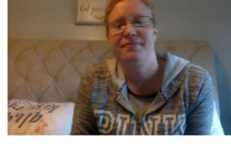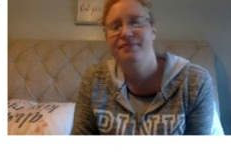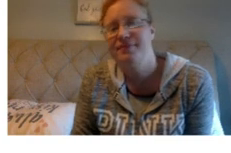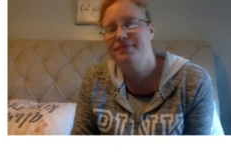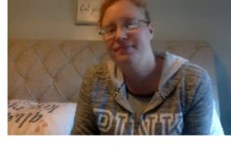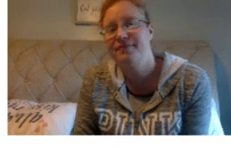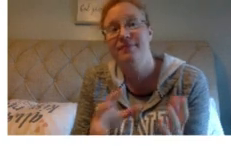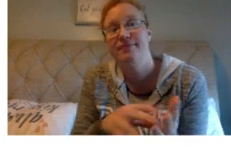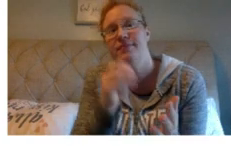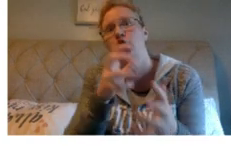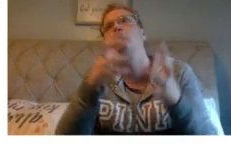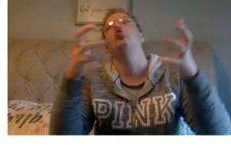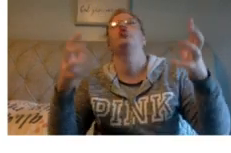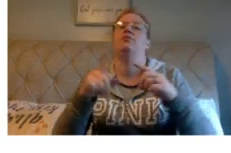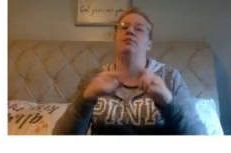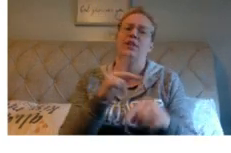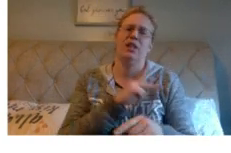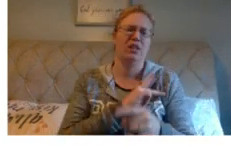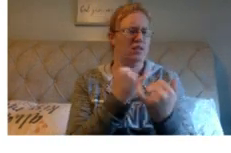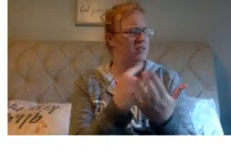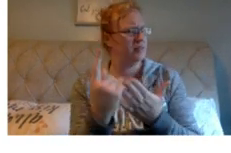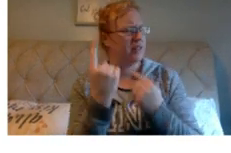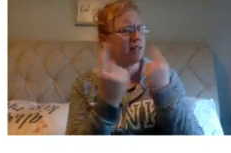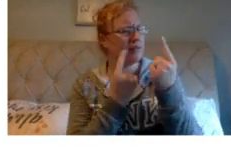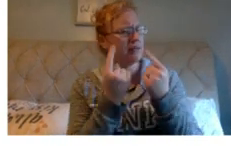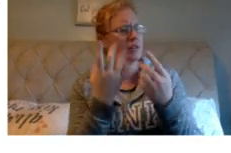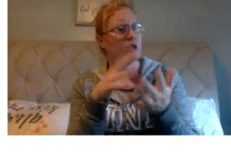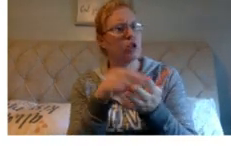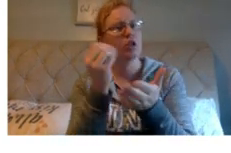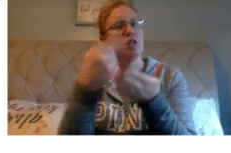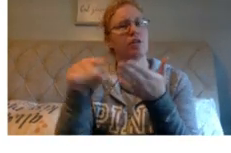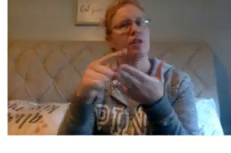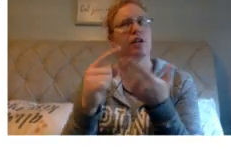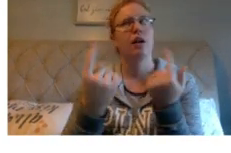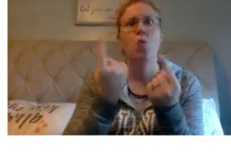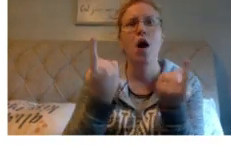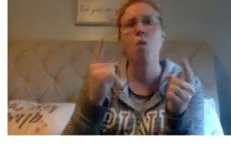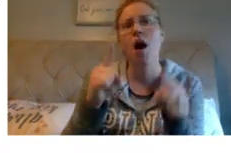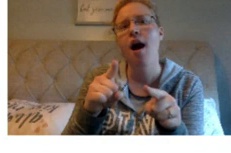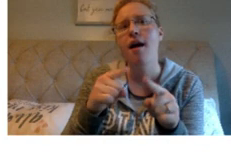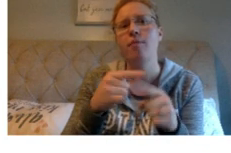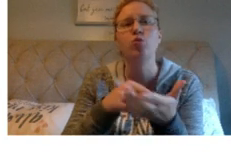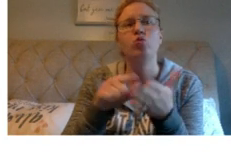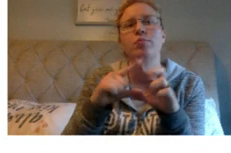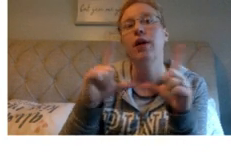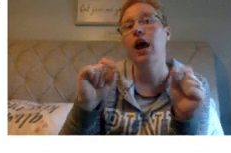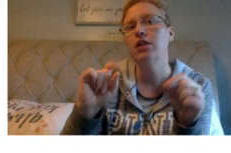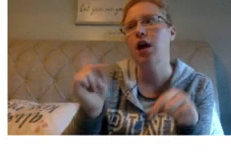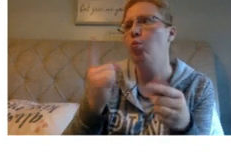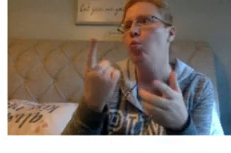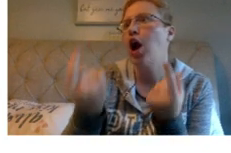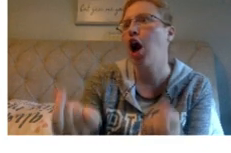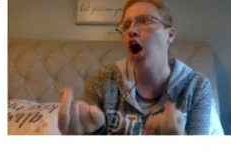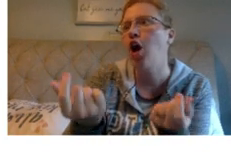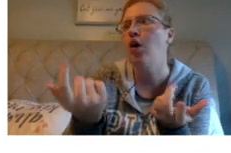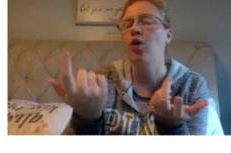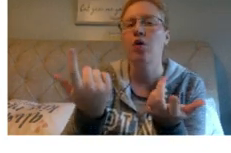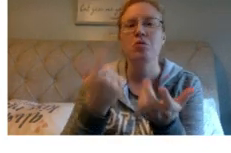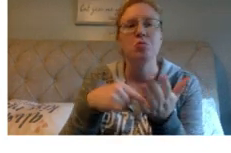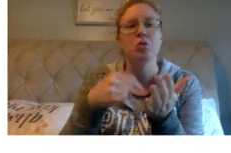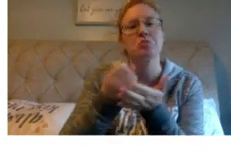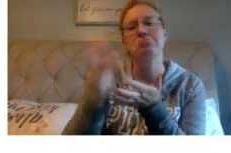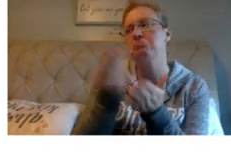And we learned so much about Keisha this week. I wonder what we'll learn about next week. I kind of wonder what happens to the paycheck. Where does it go? What is she going to spend